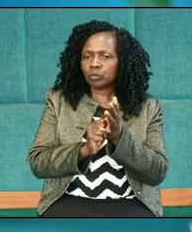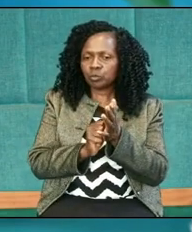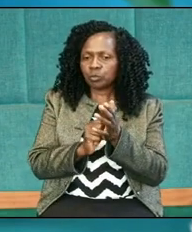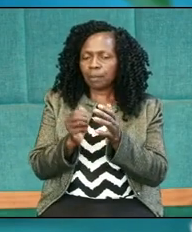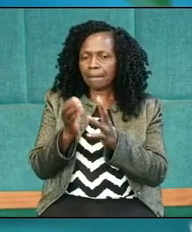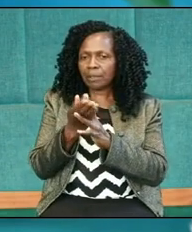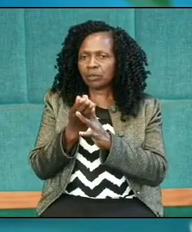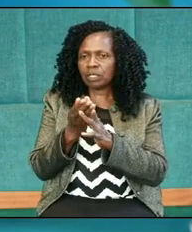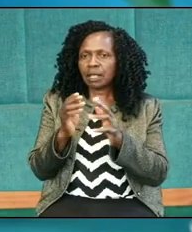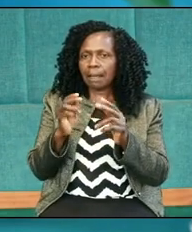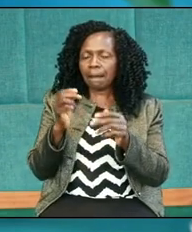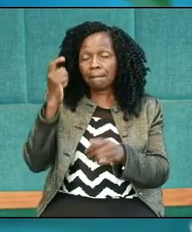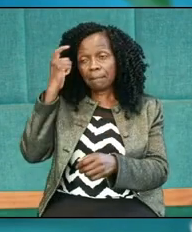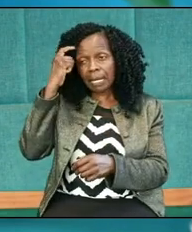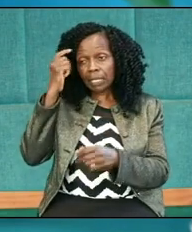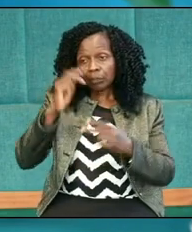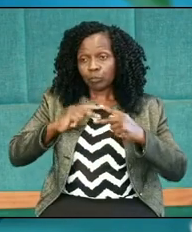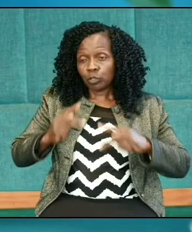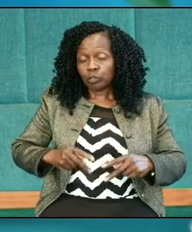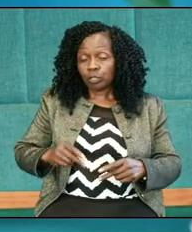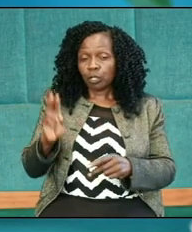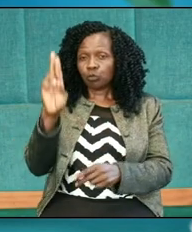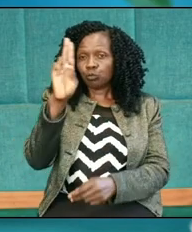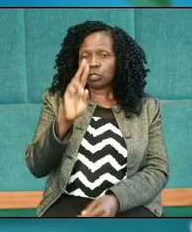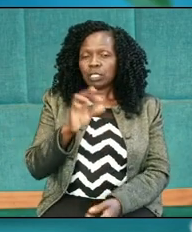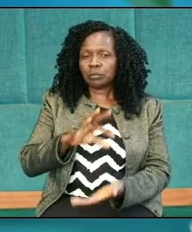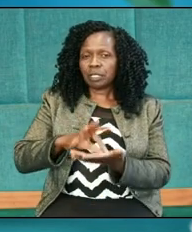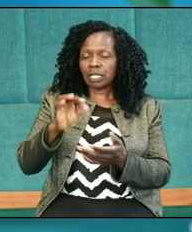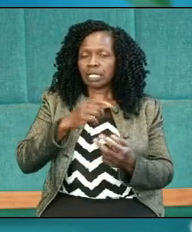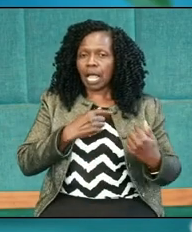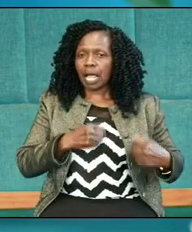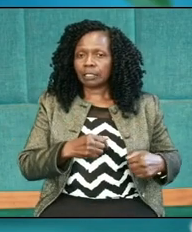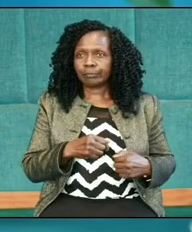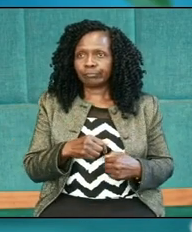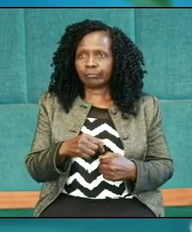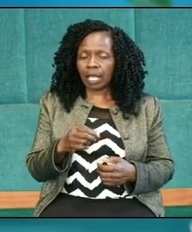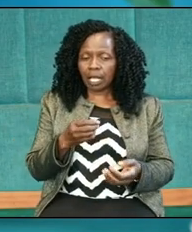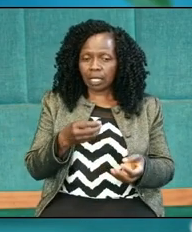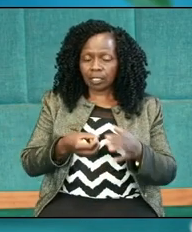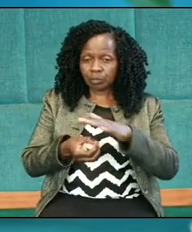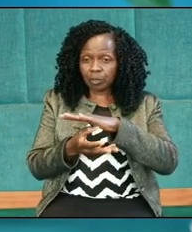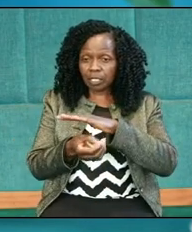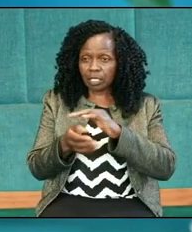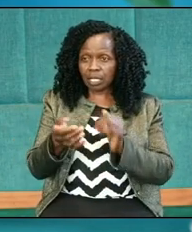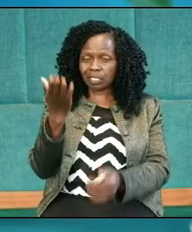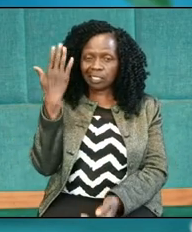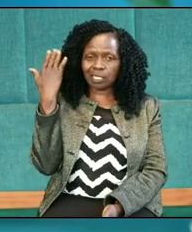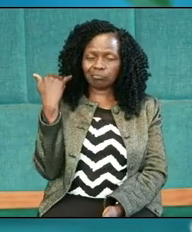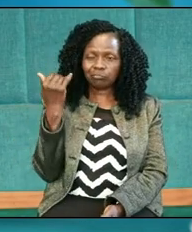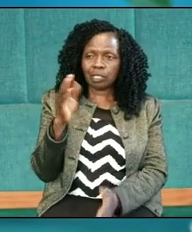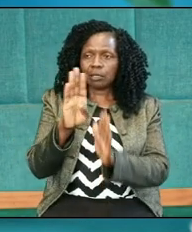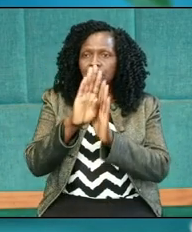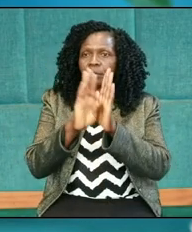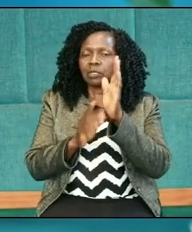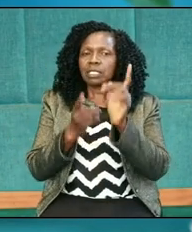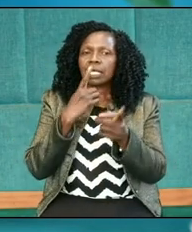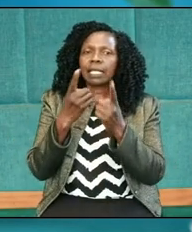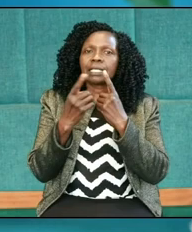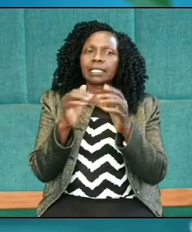body, though they use the spirit and the heart. I think I explained that. My Bible says